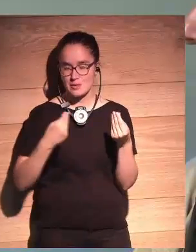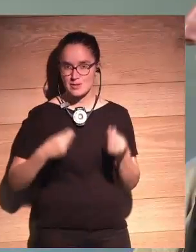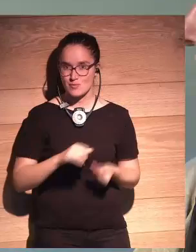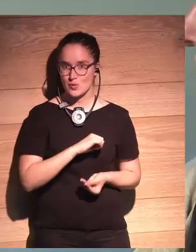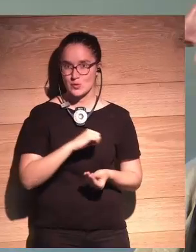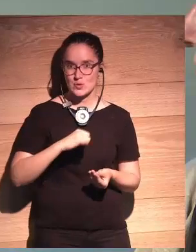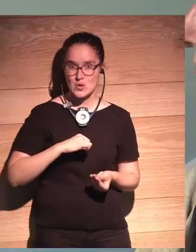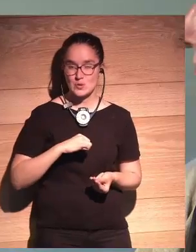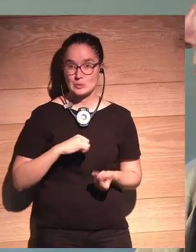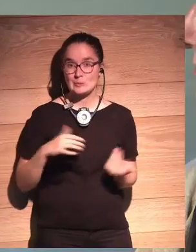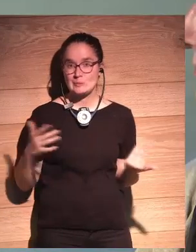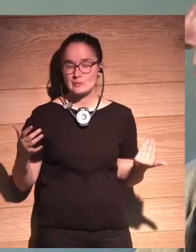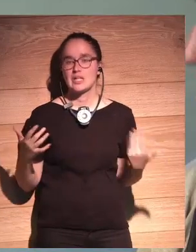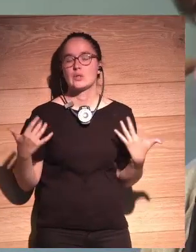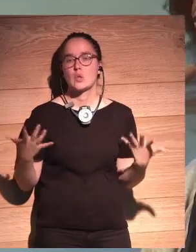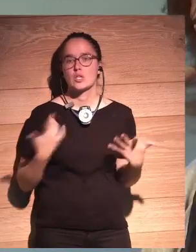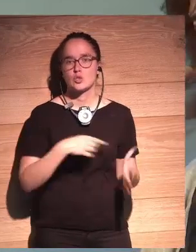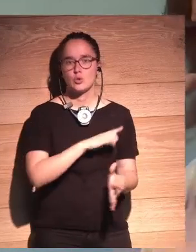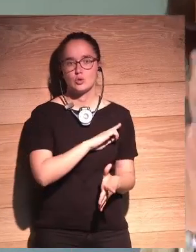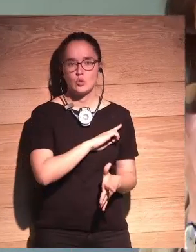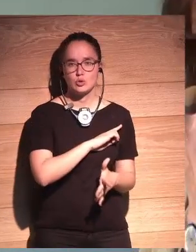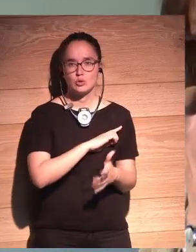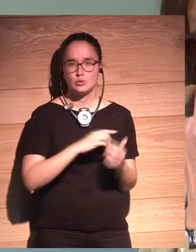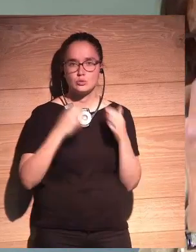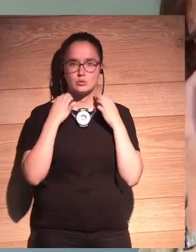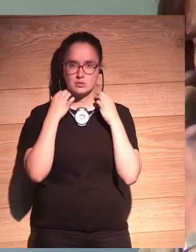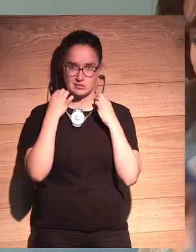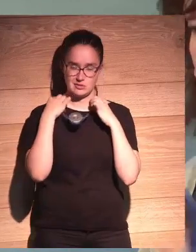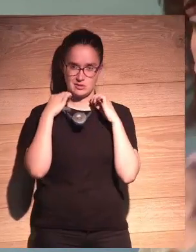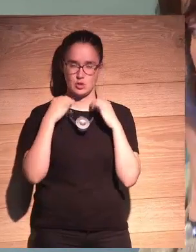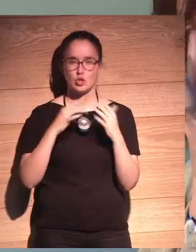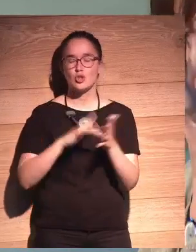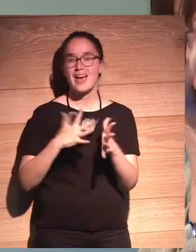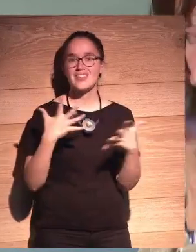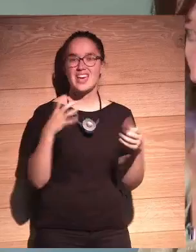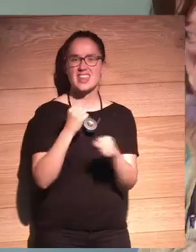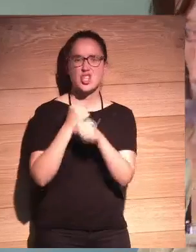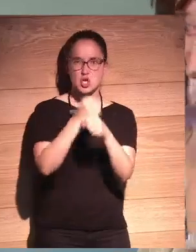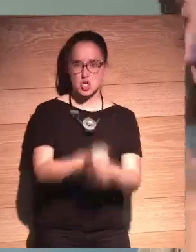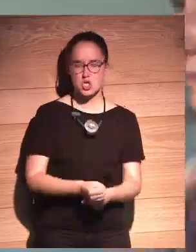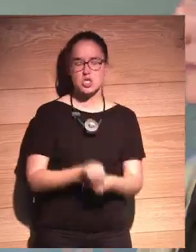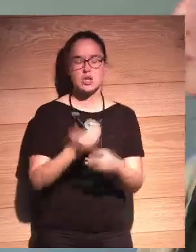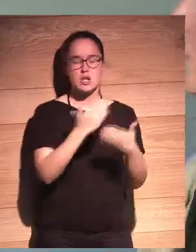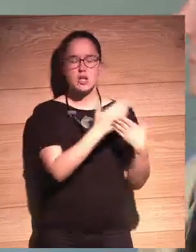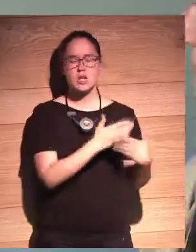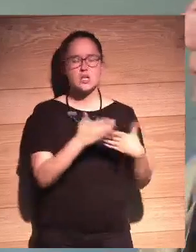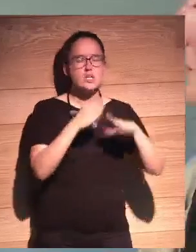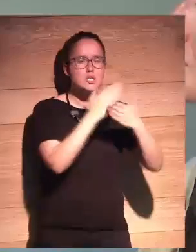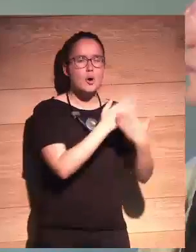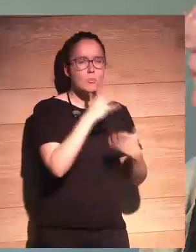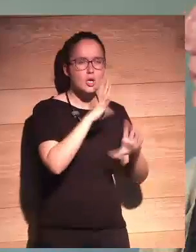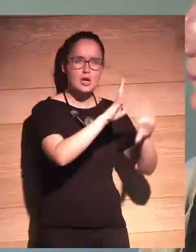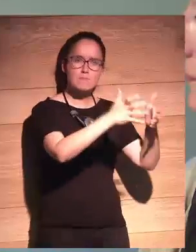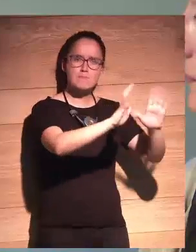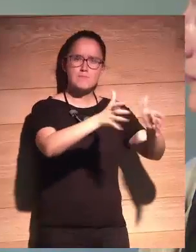individually will be able to do this on their own. So we've been